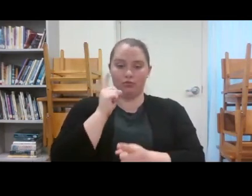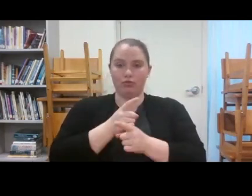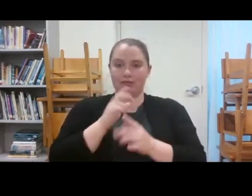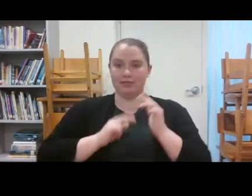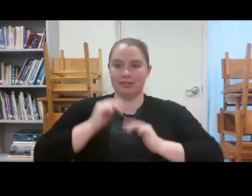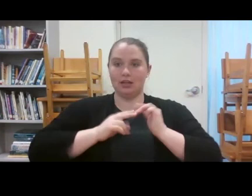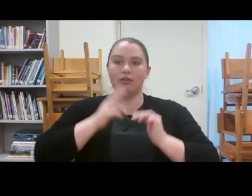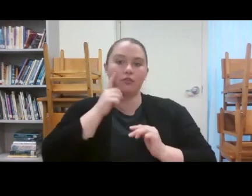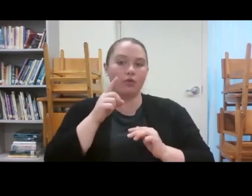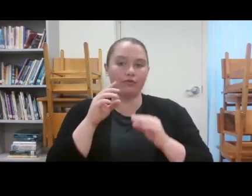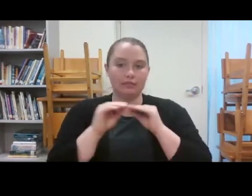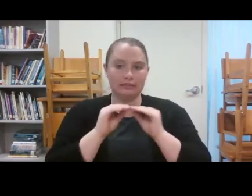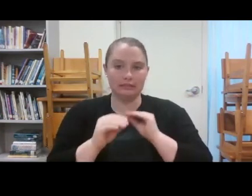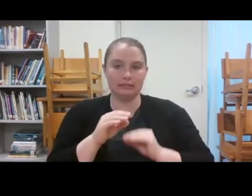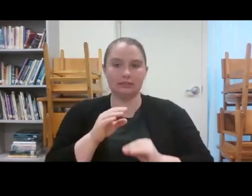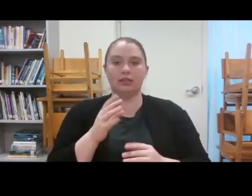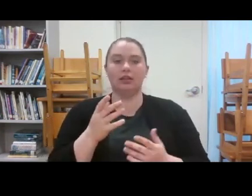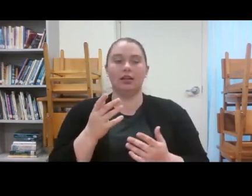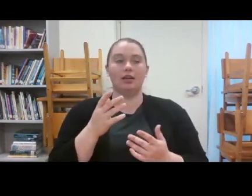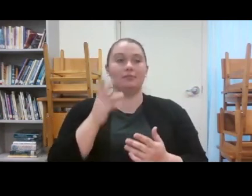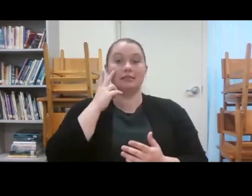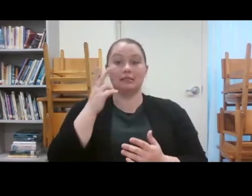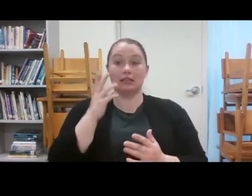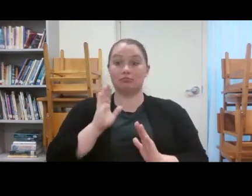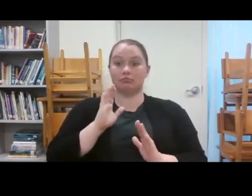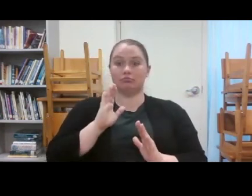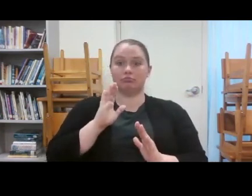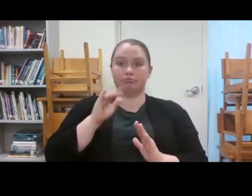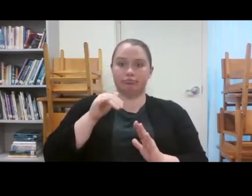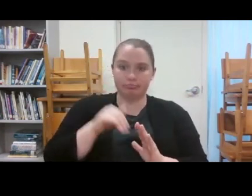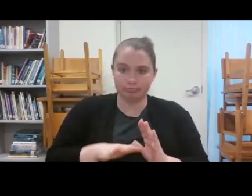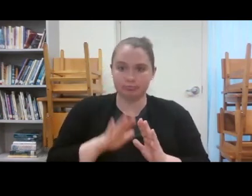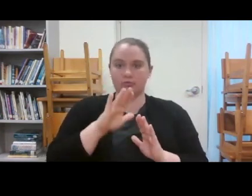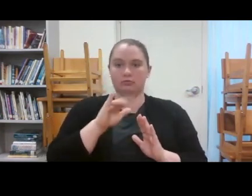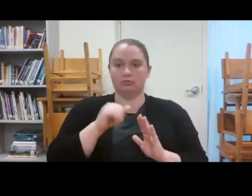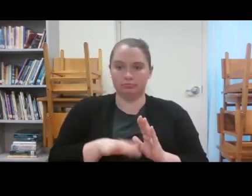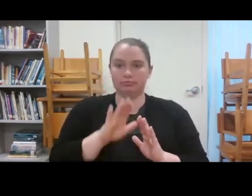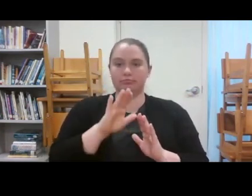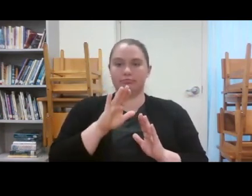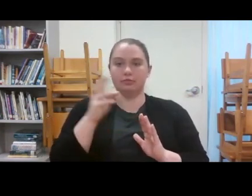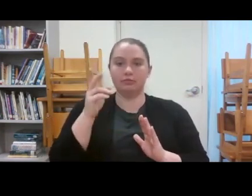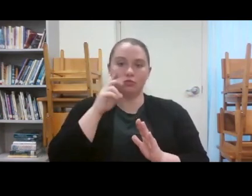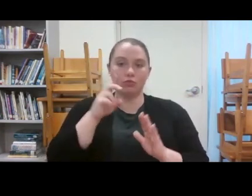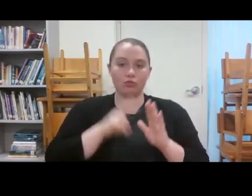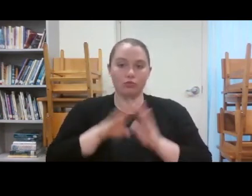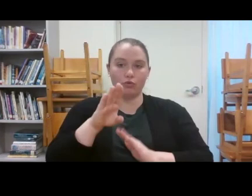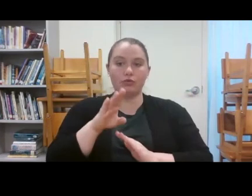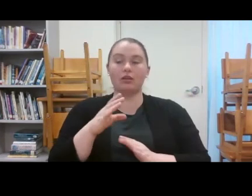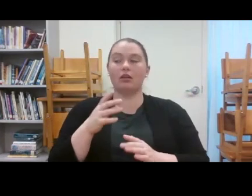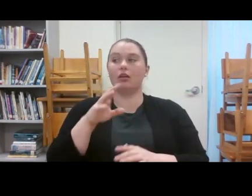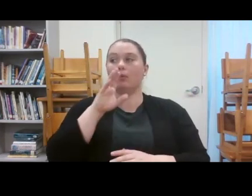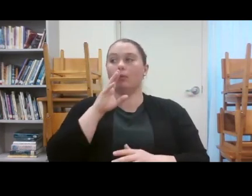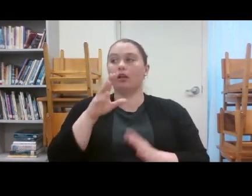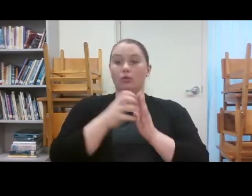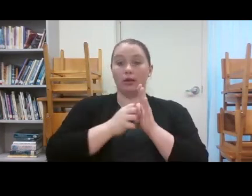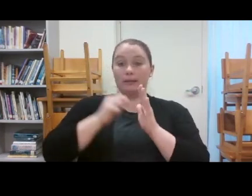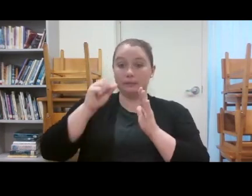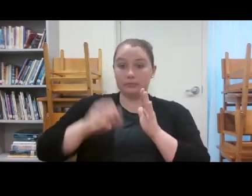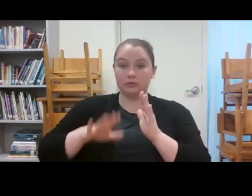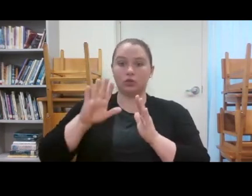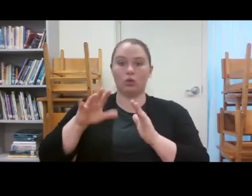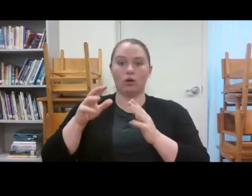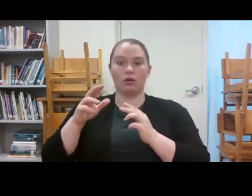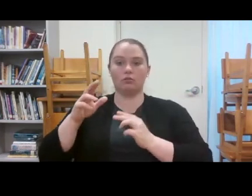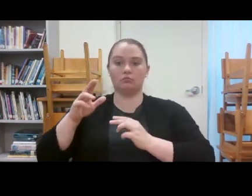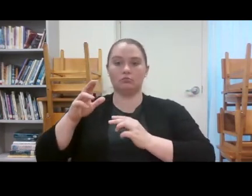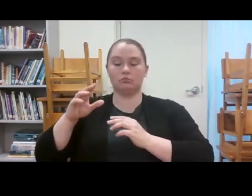right strategic plan and improvements is key, such as eliminating your portables. I mean,